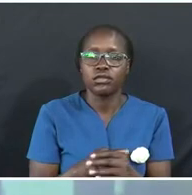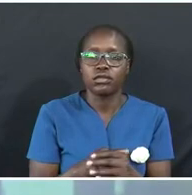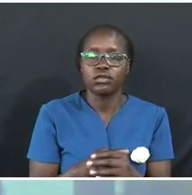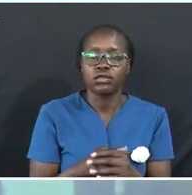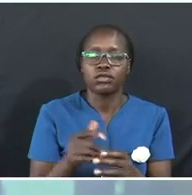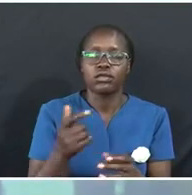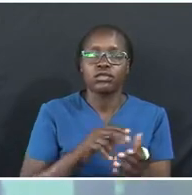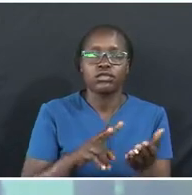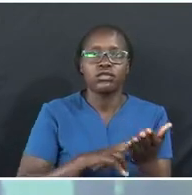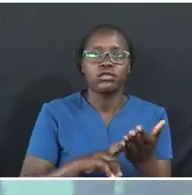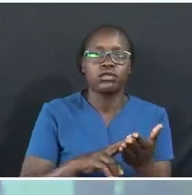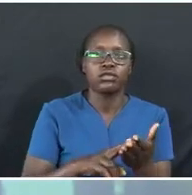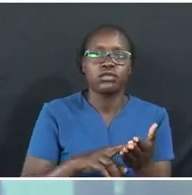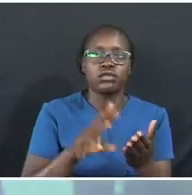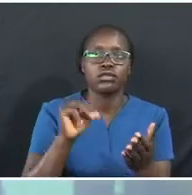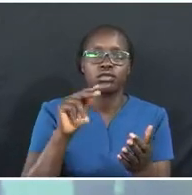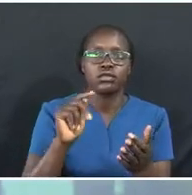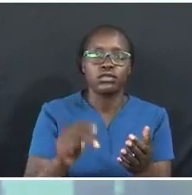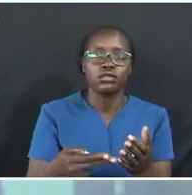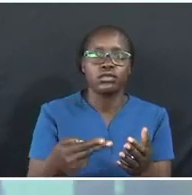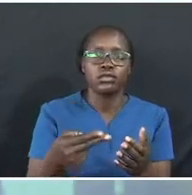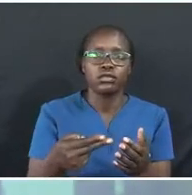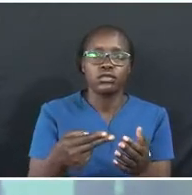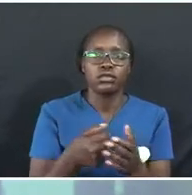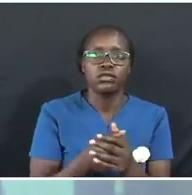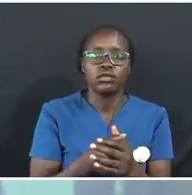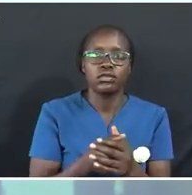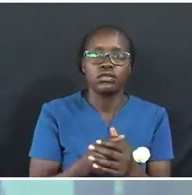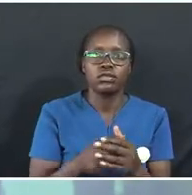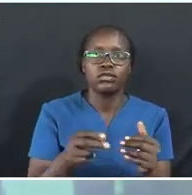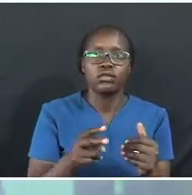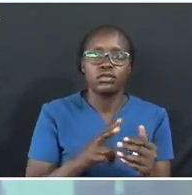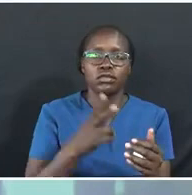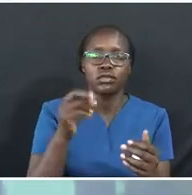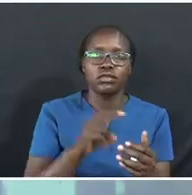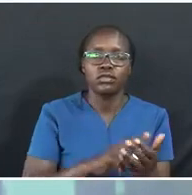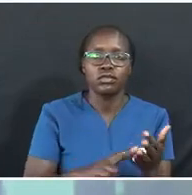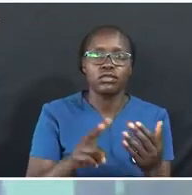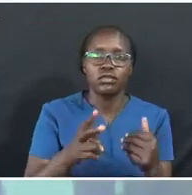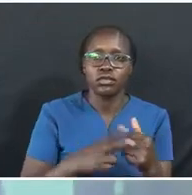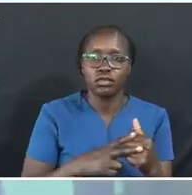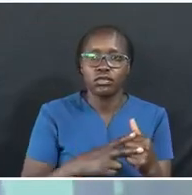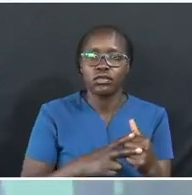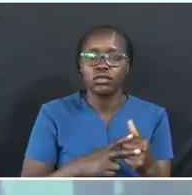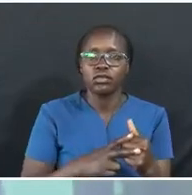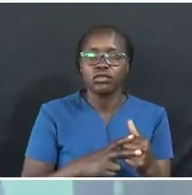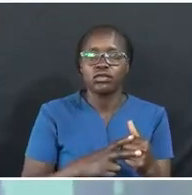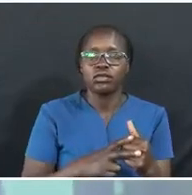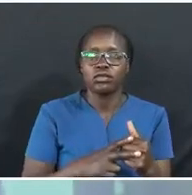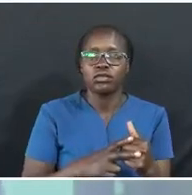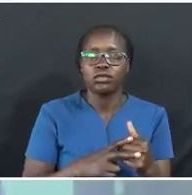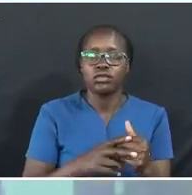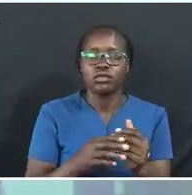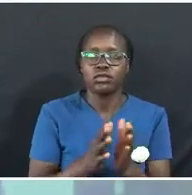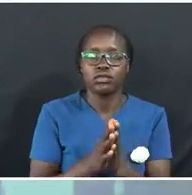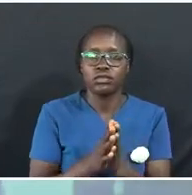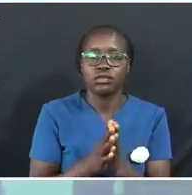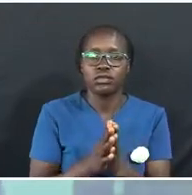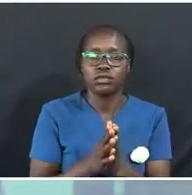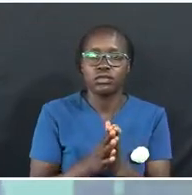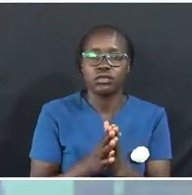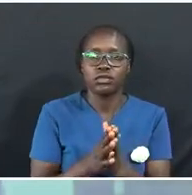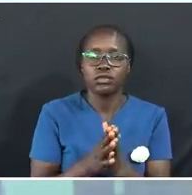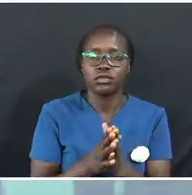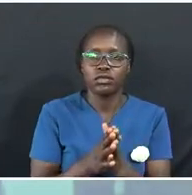Our key text is Matthew chapter 20, verses 6 and 7. That should be a song that you must